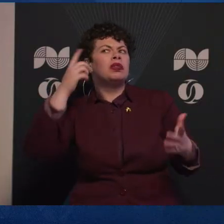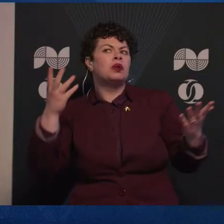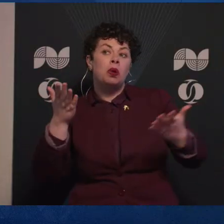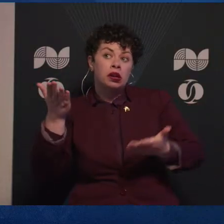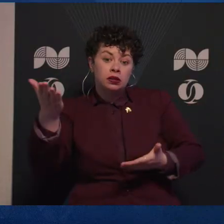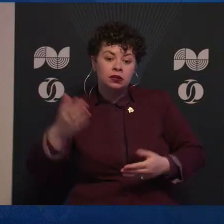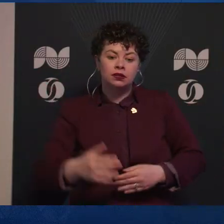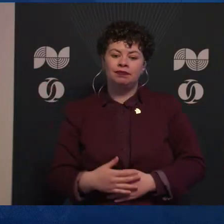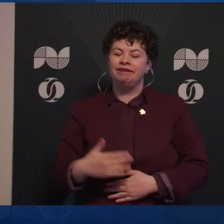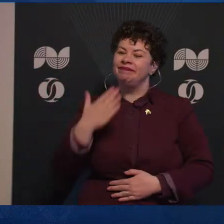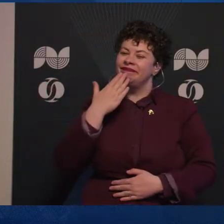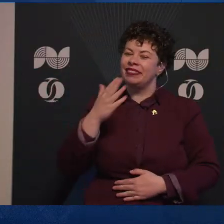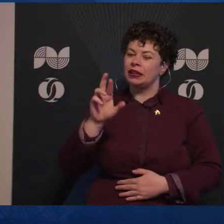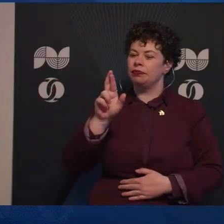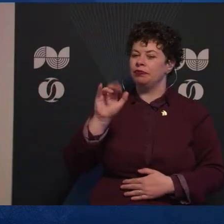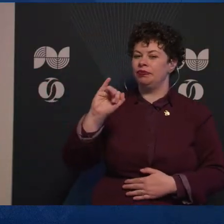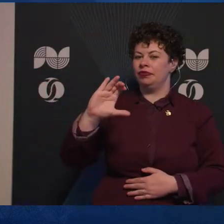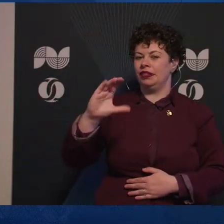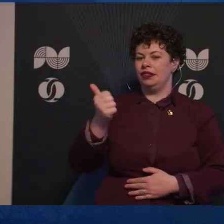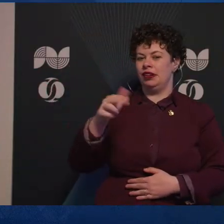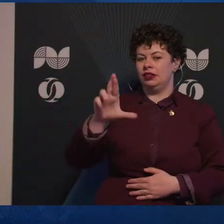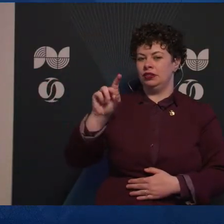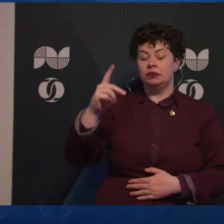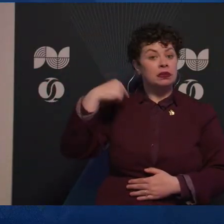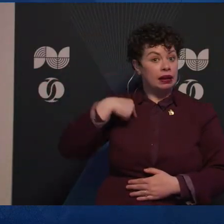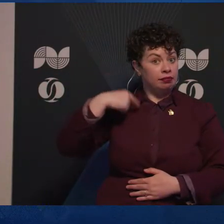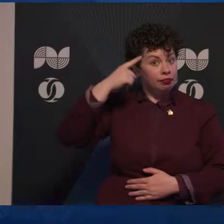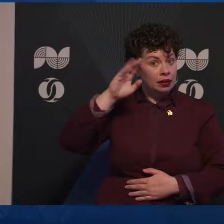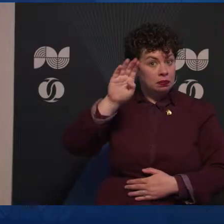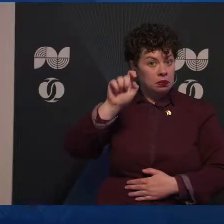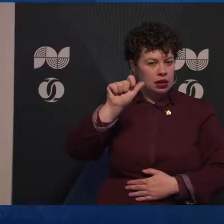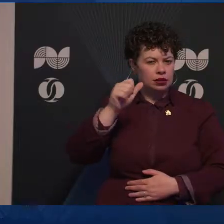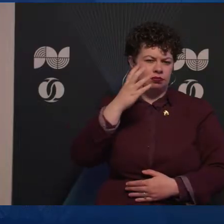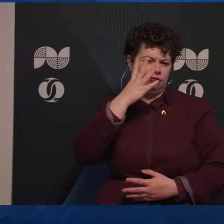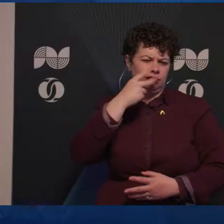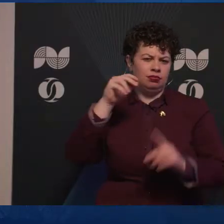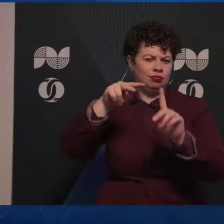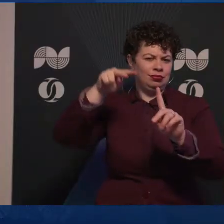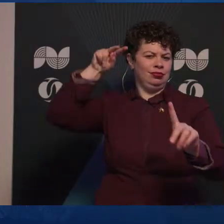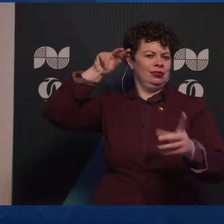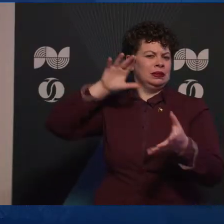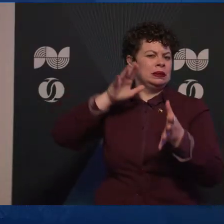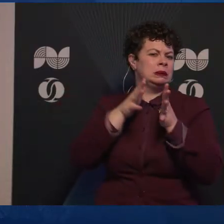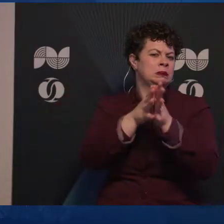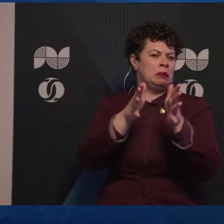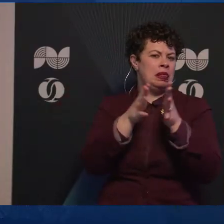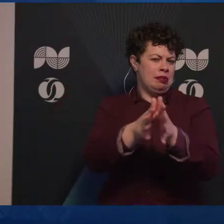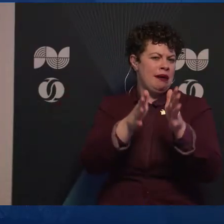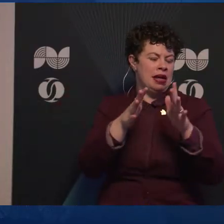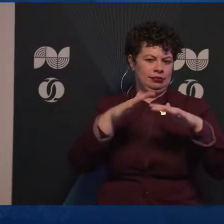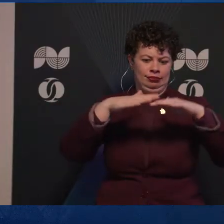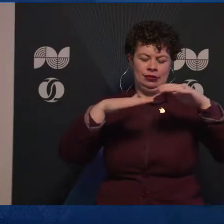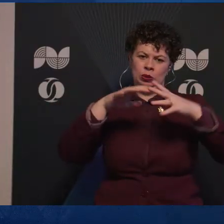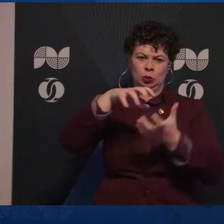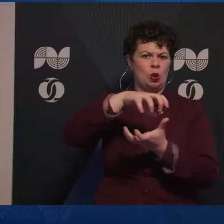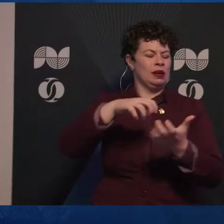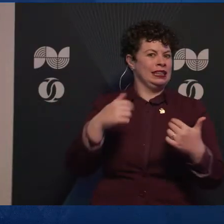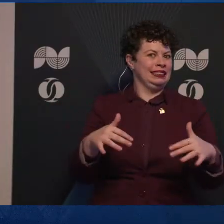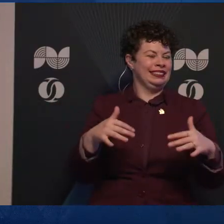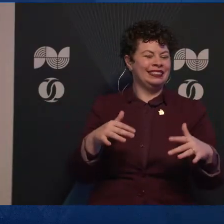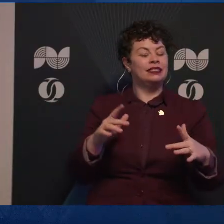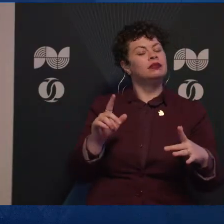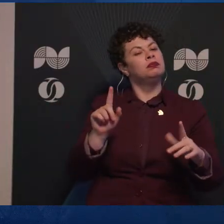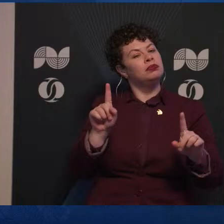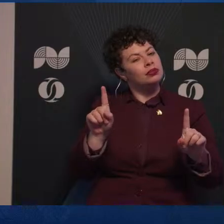much, Richard, and Beata gave an excellent sort of overview of the issues involved here. But I think, as Beata sort of referenced, this has